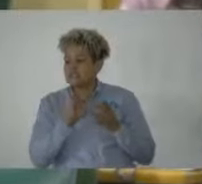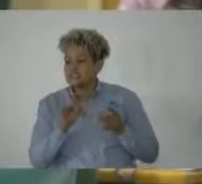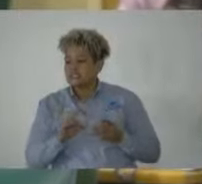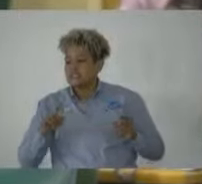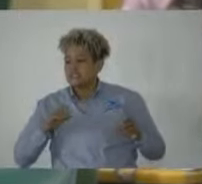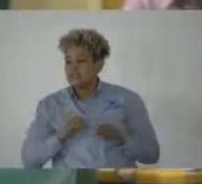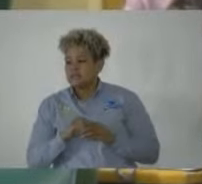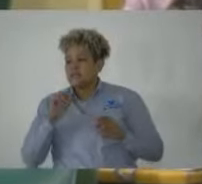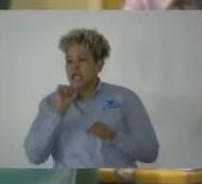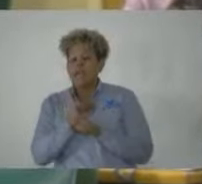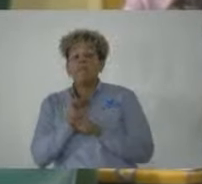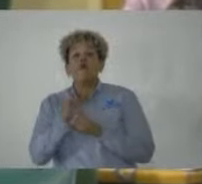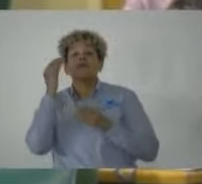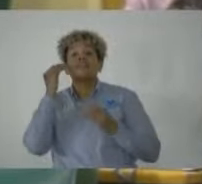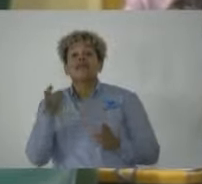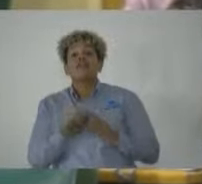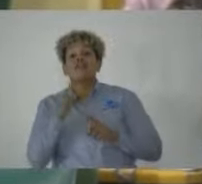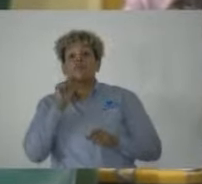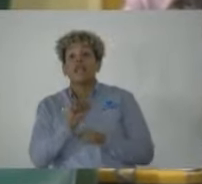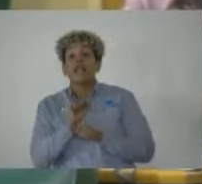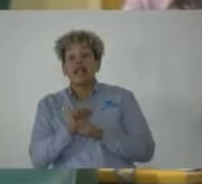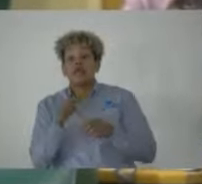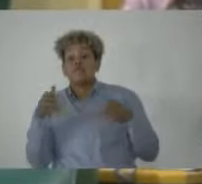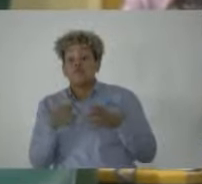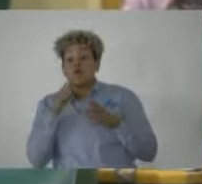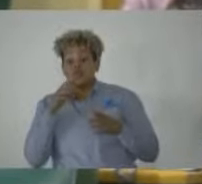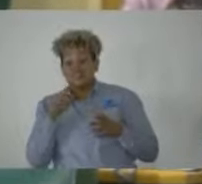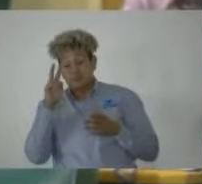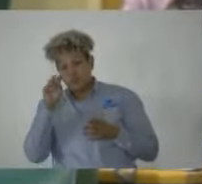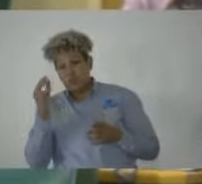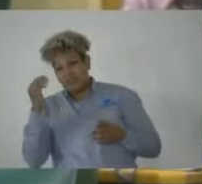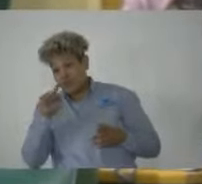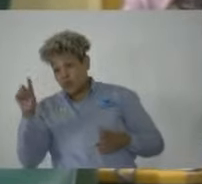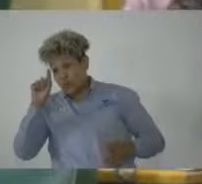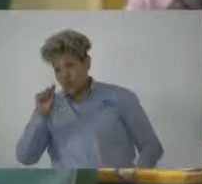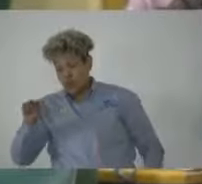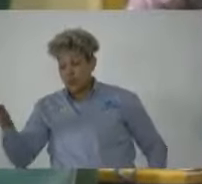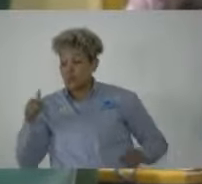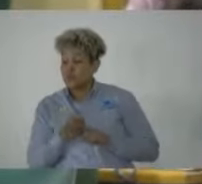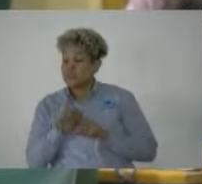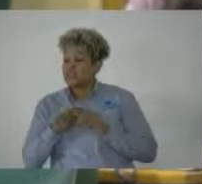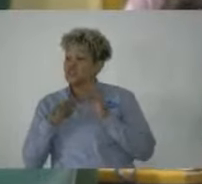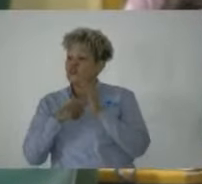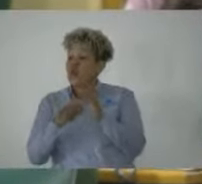again. Employment data from the labor force surveys between 2015 and 2022